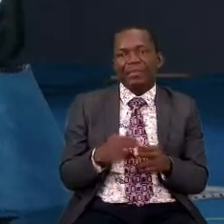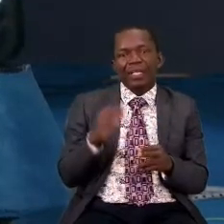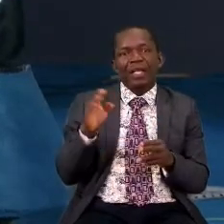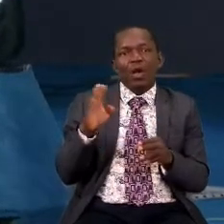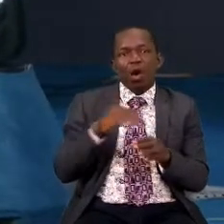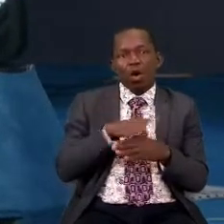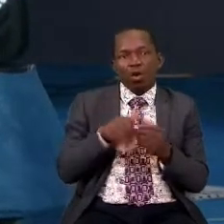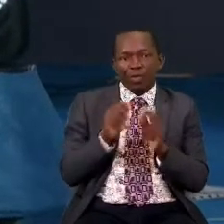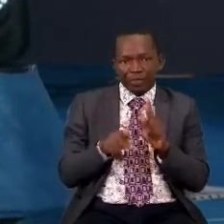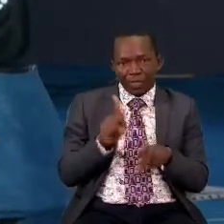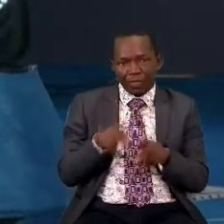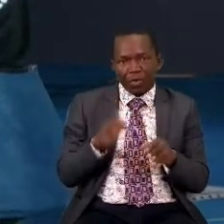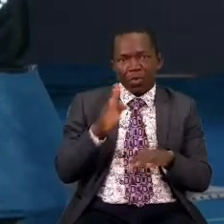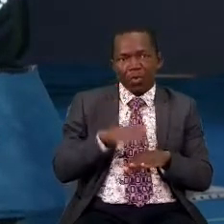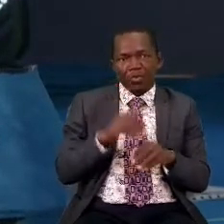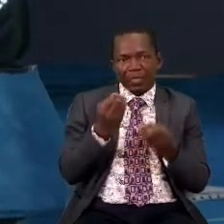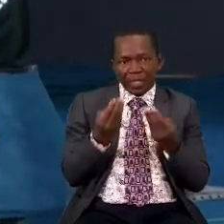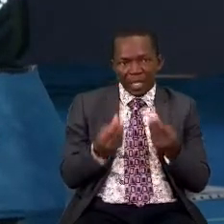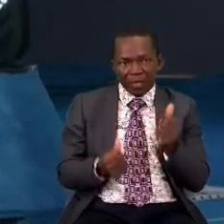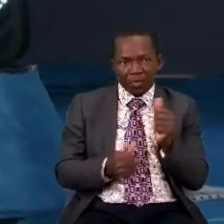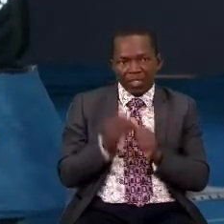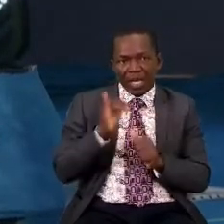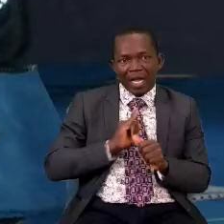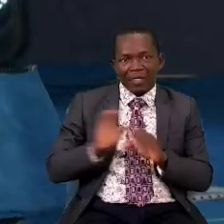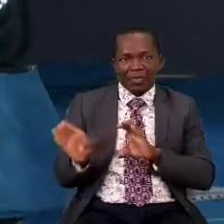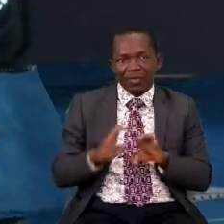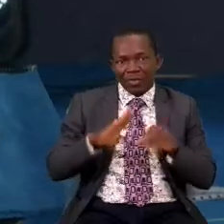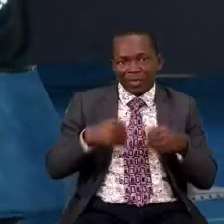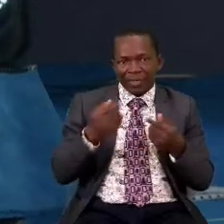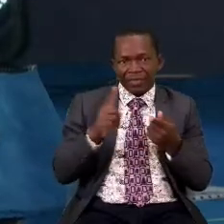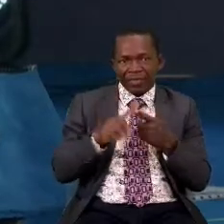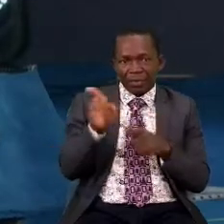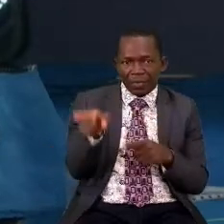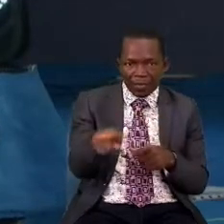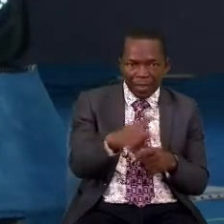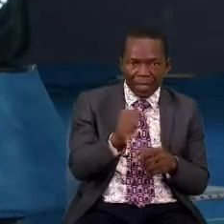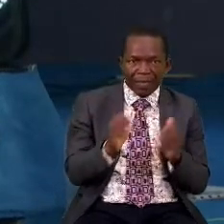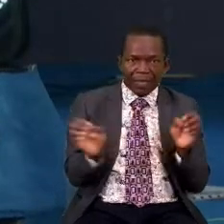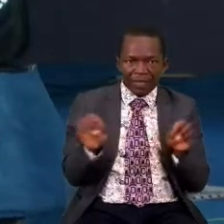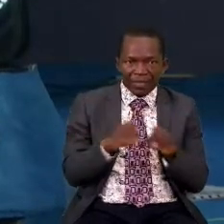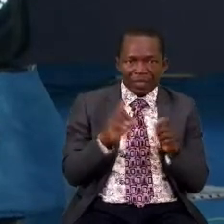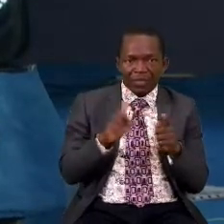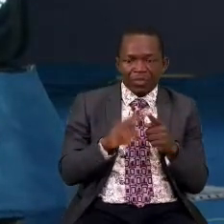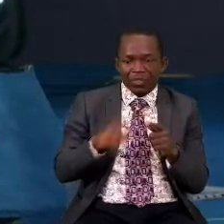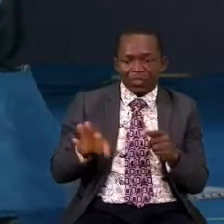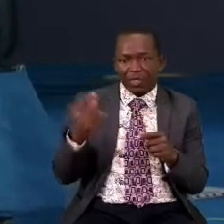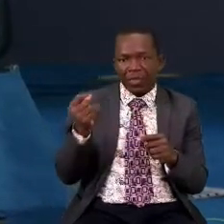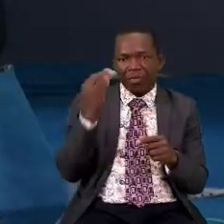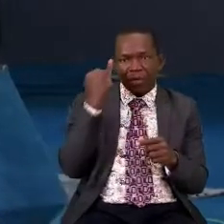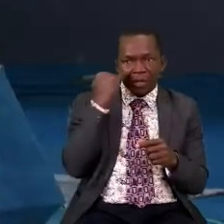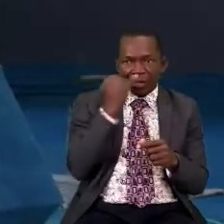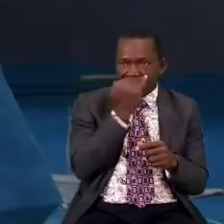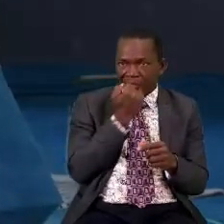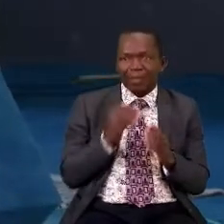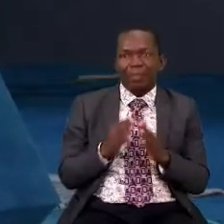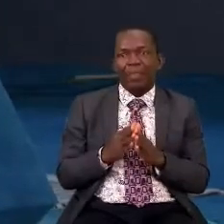children of Israel. Divine proclamation of the omniscient God. Look at three things